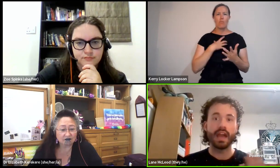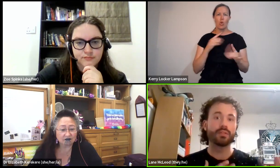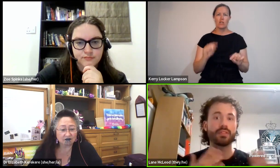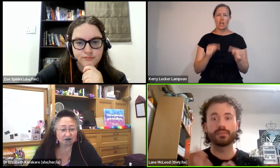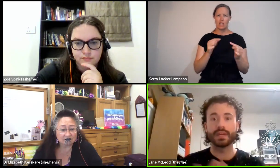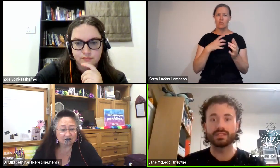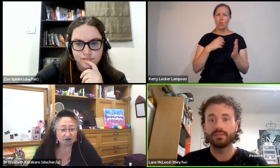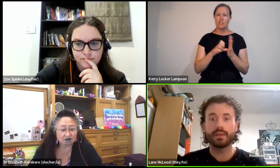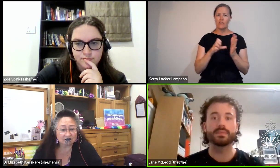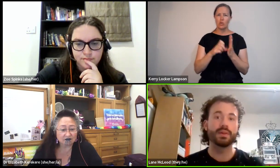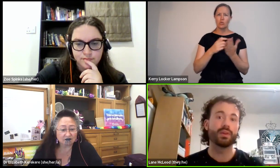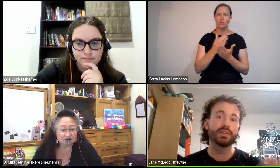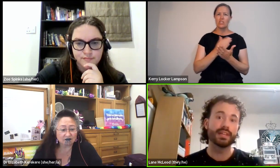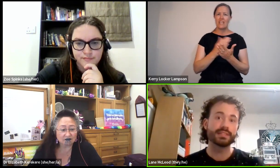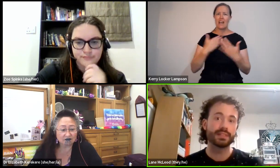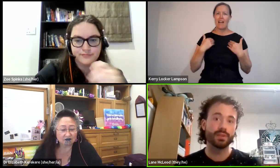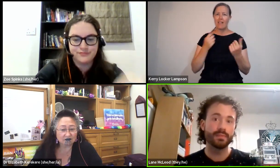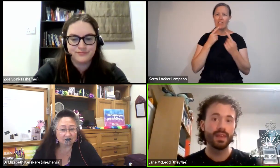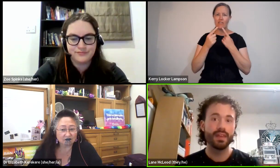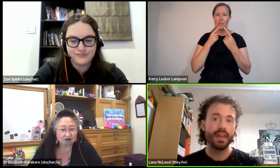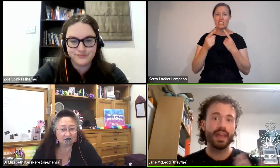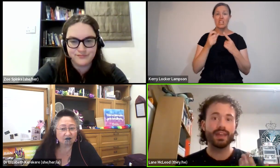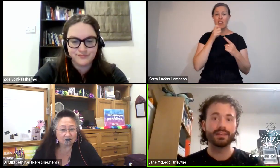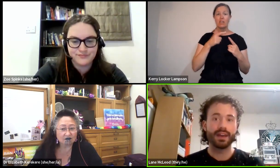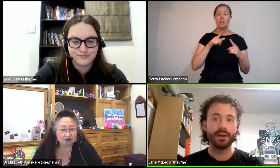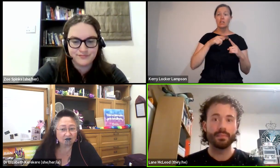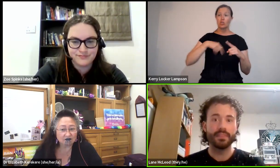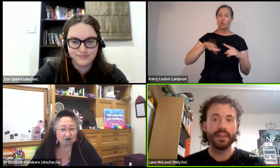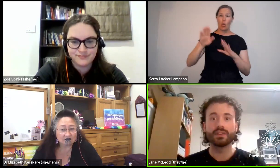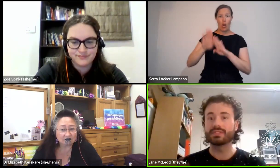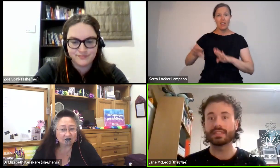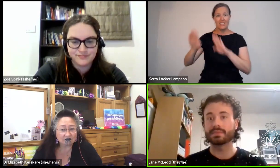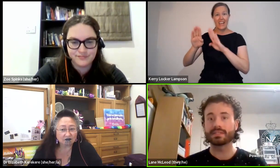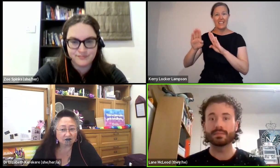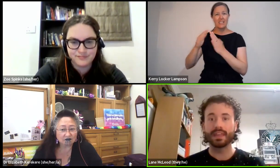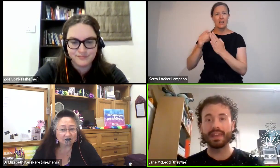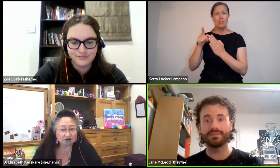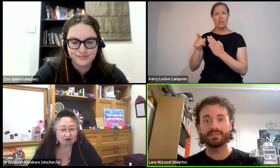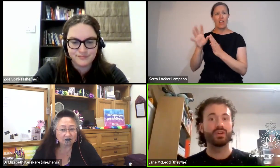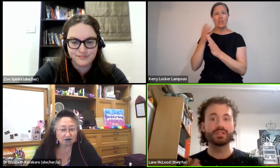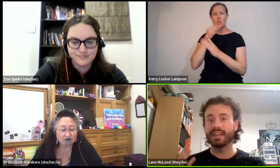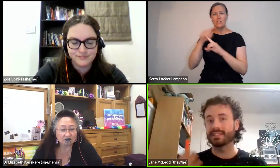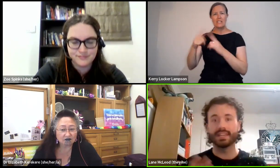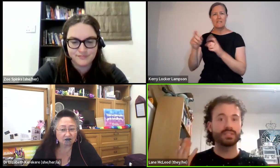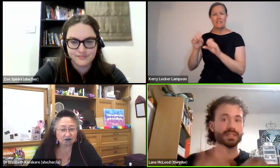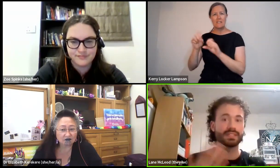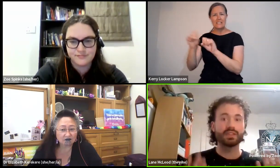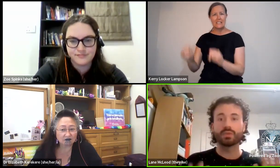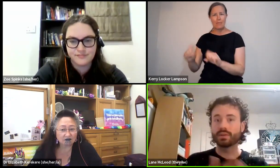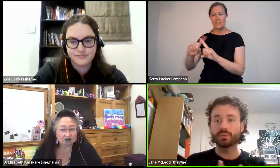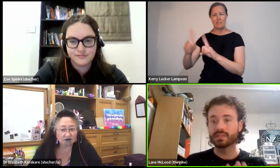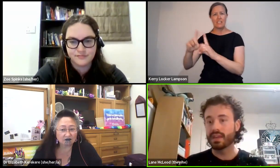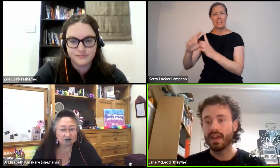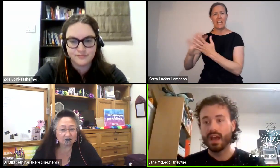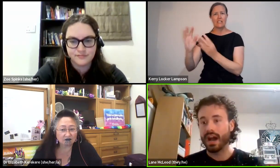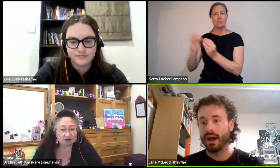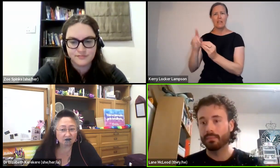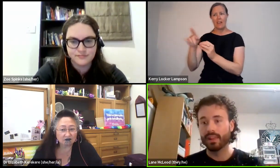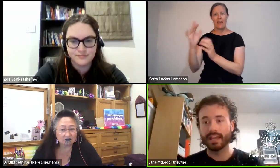sharing health information if you happen to be on holiday somewhere and they don't use the same system. They have to contact DHBs to get your